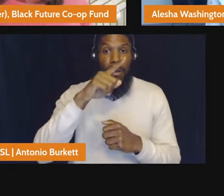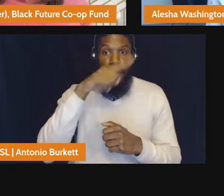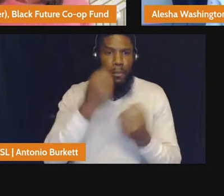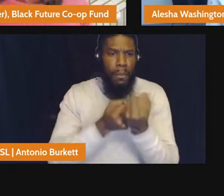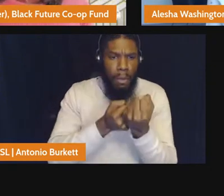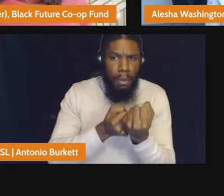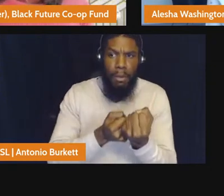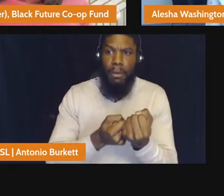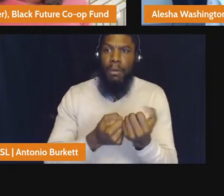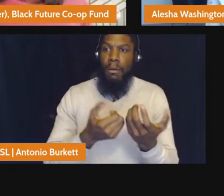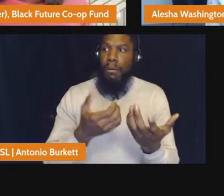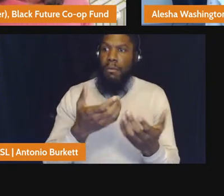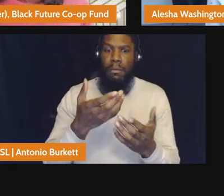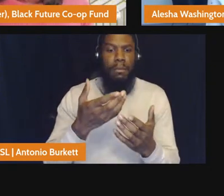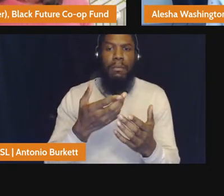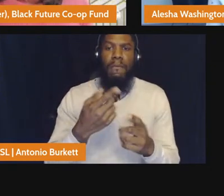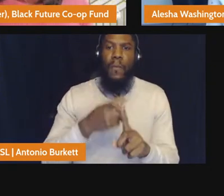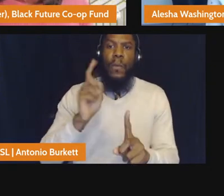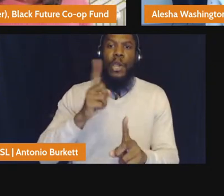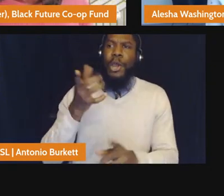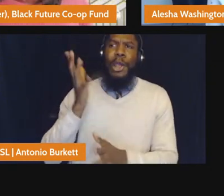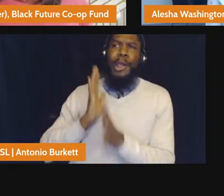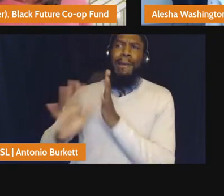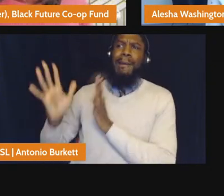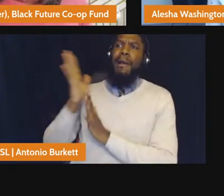as well and hold power as well.